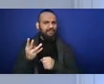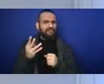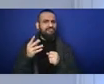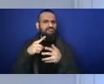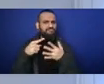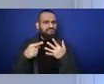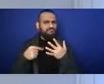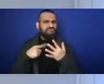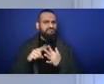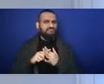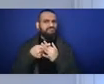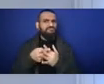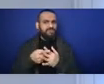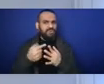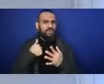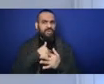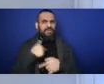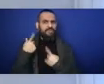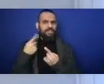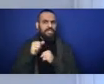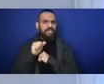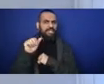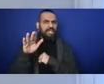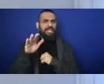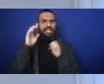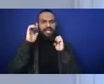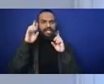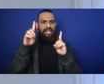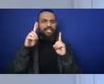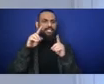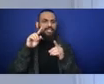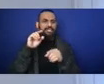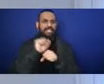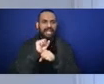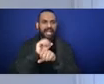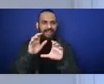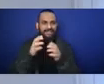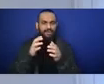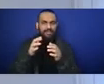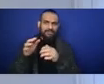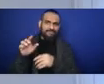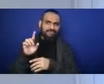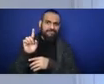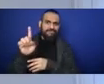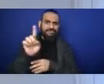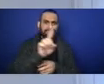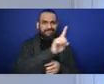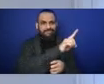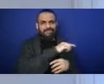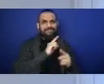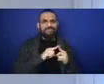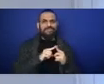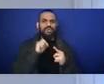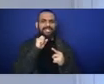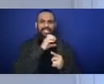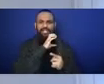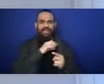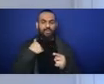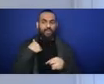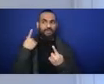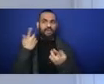assist the elderly and the seniors with registering on the system. So we have